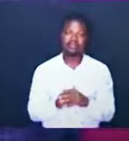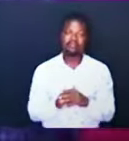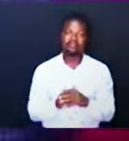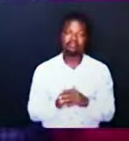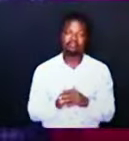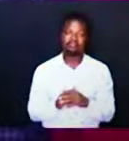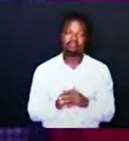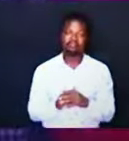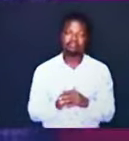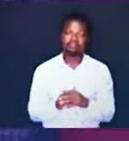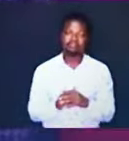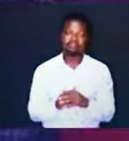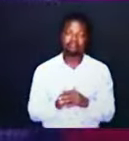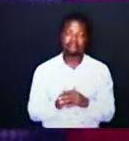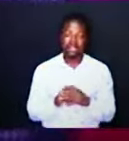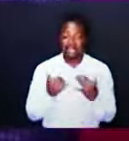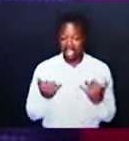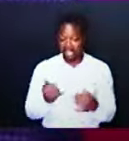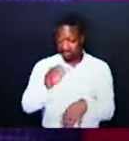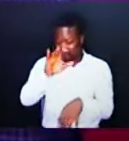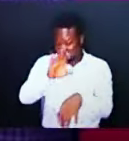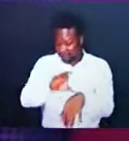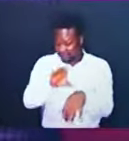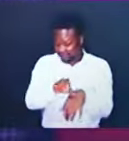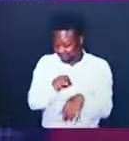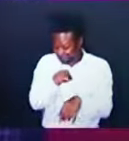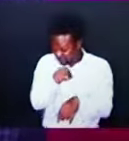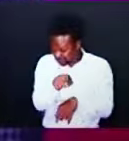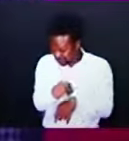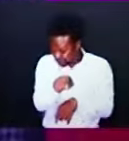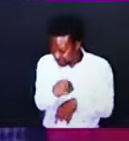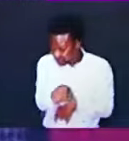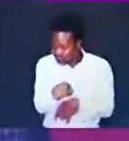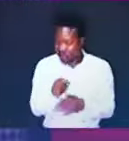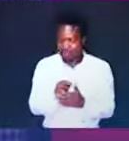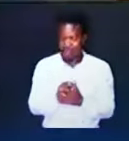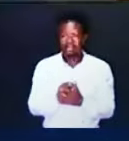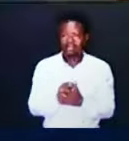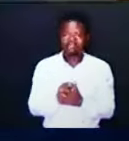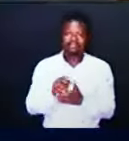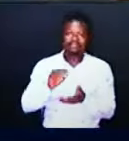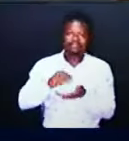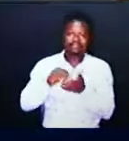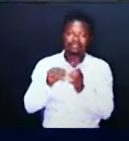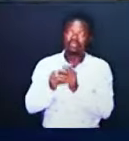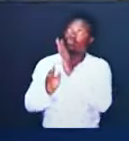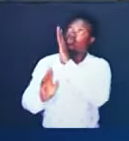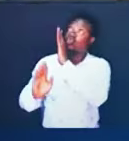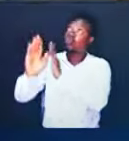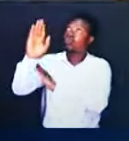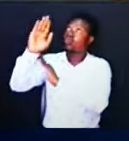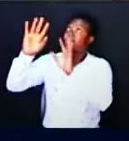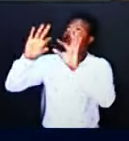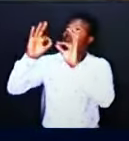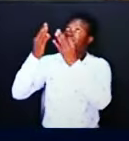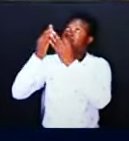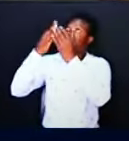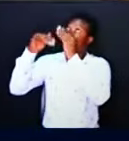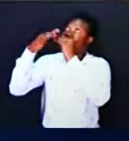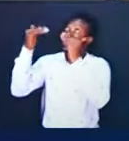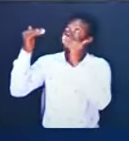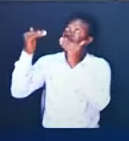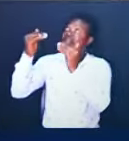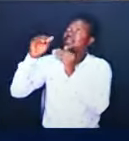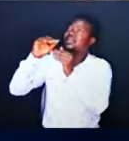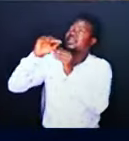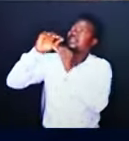die. This new society called the church is an extension of the family of God in heaven.